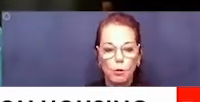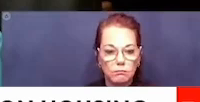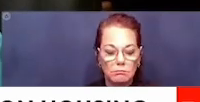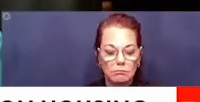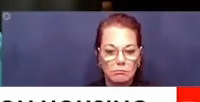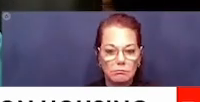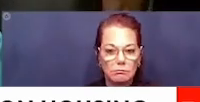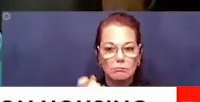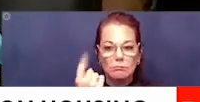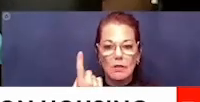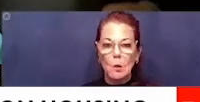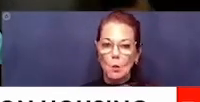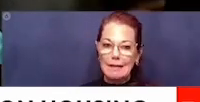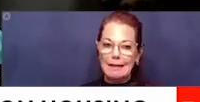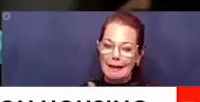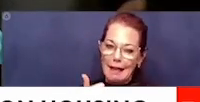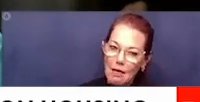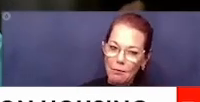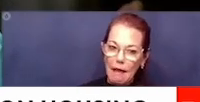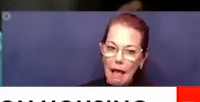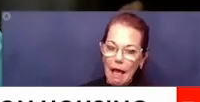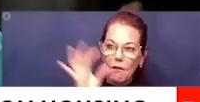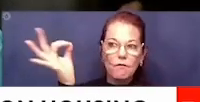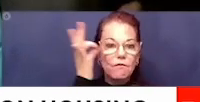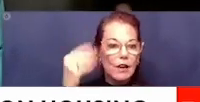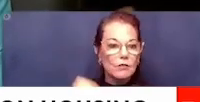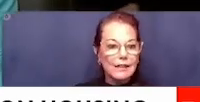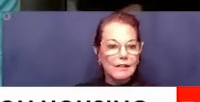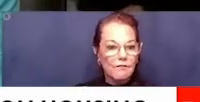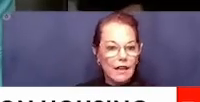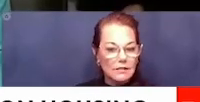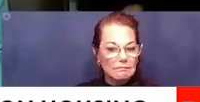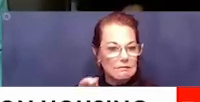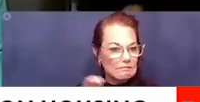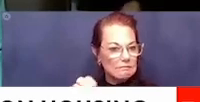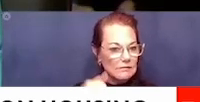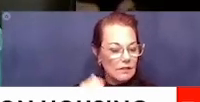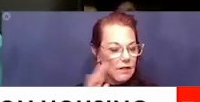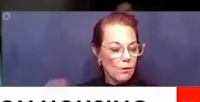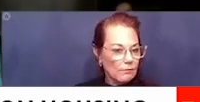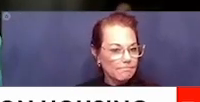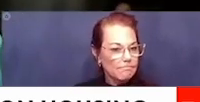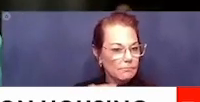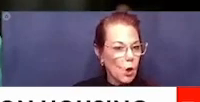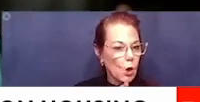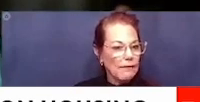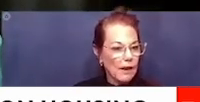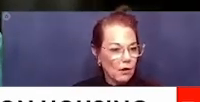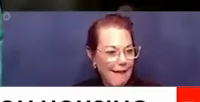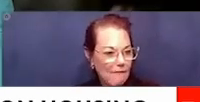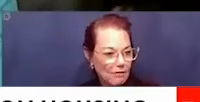more targeted federal investments that support and expand communities' efforts to boost their housing stock and